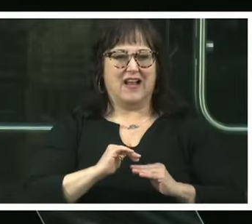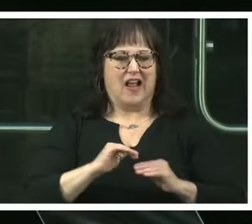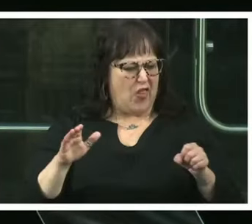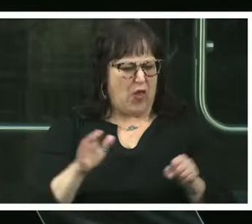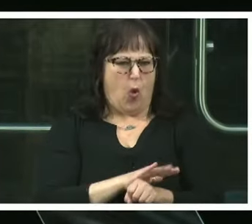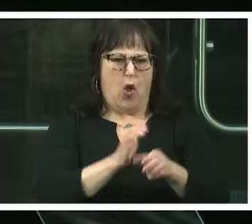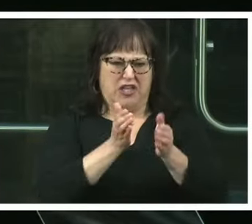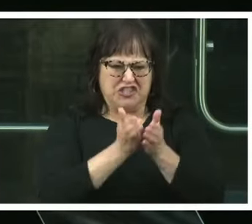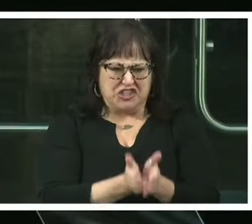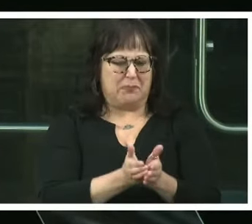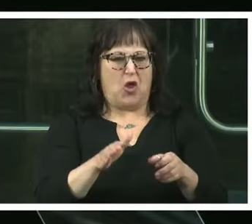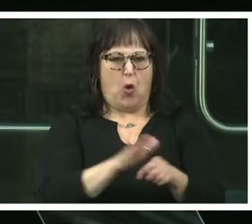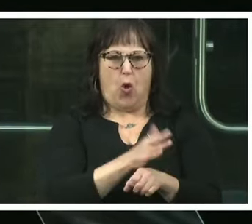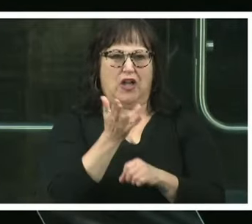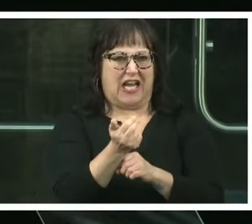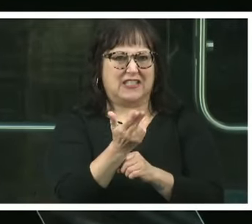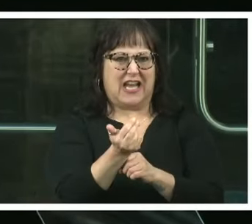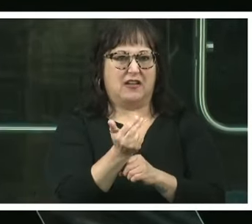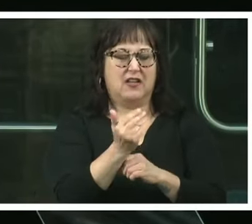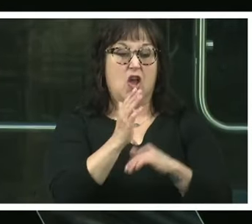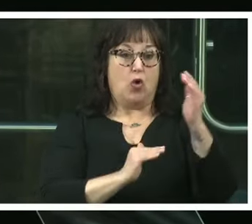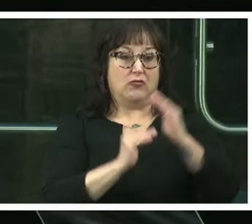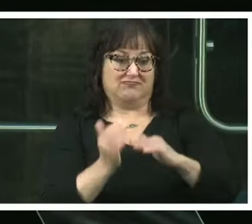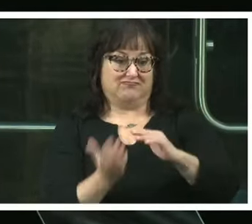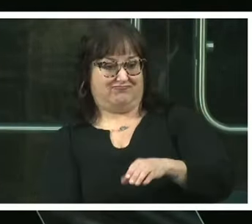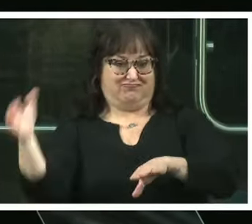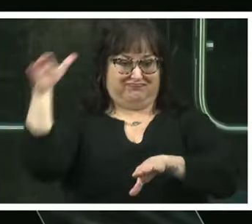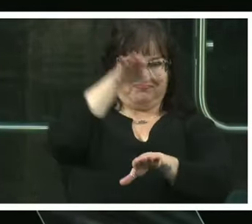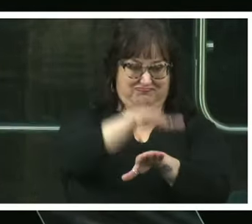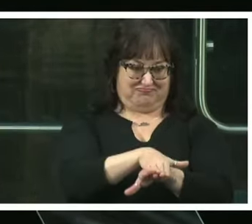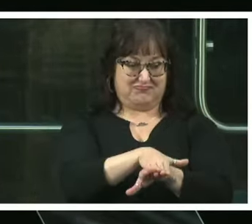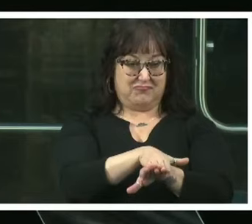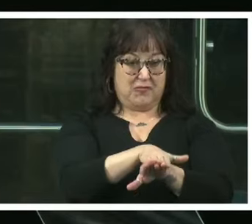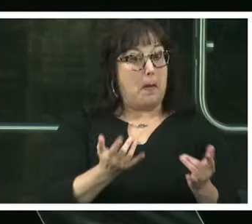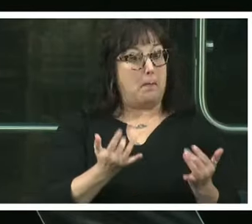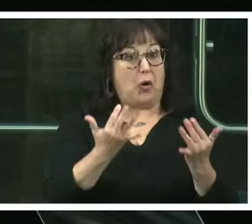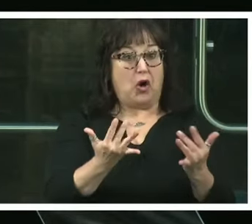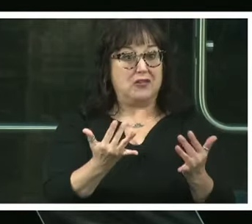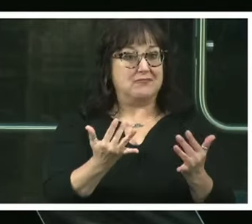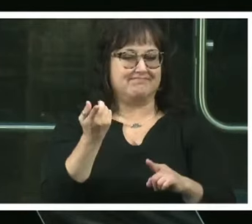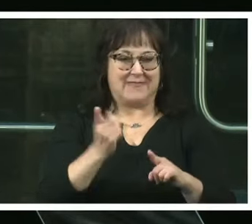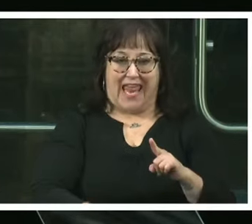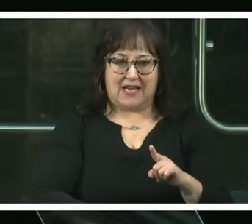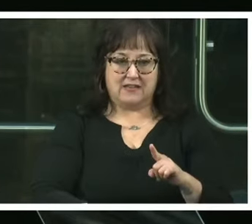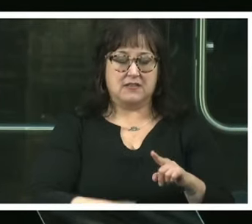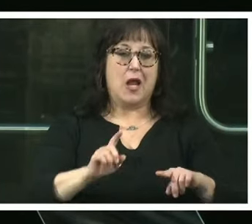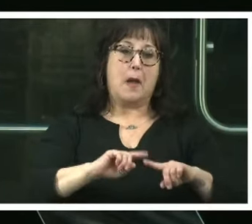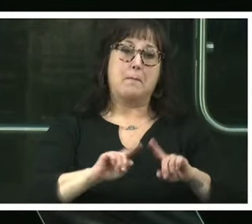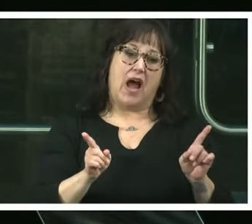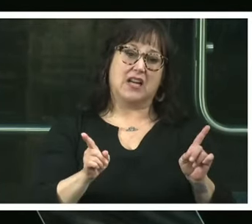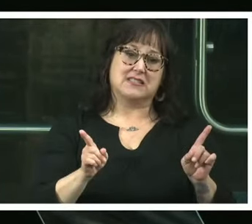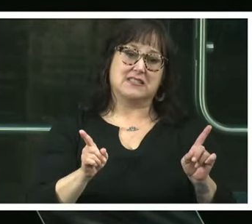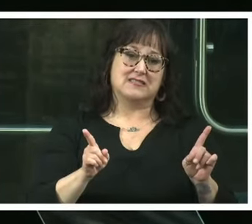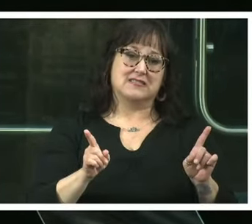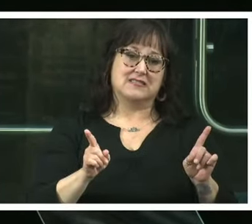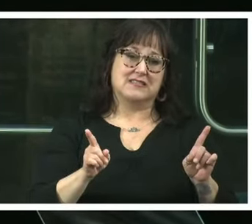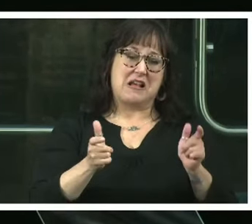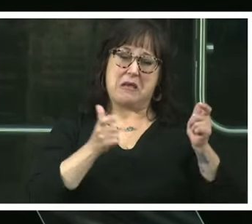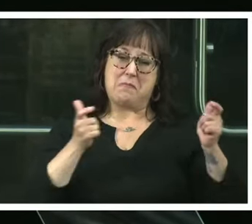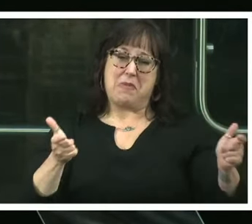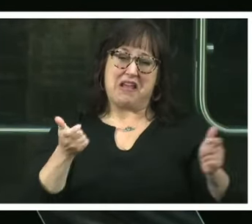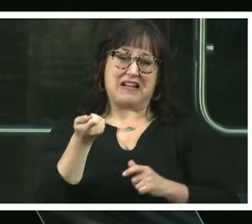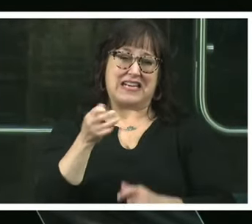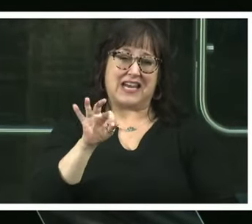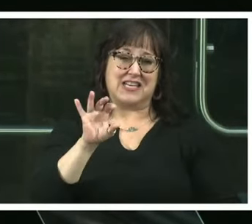and hotel, would not burn. Instead, it was toppled by the earthquake